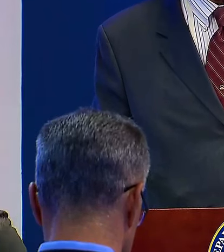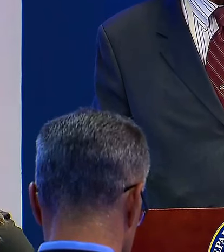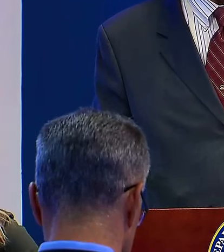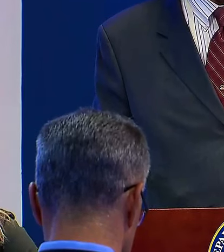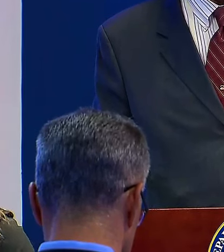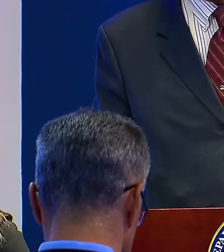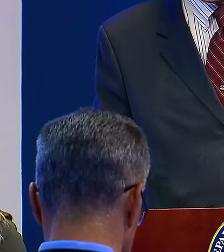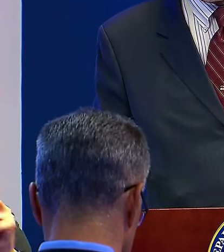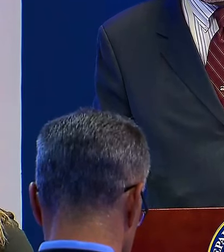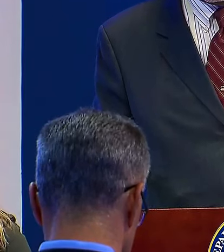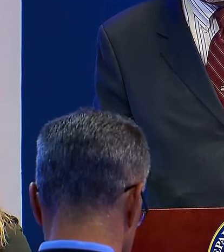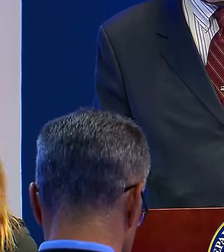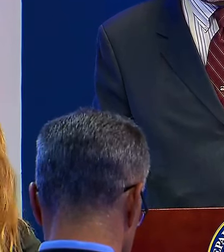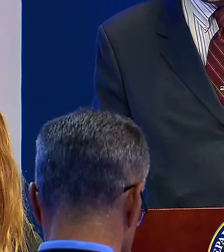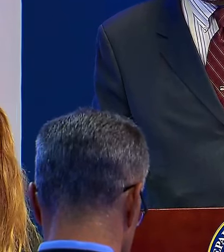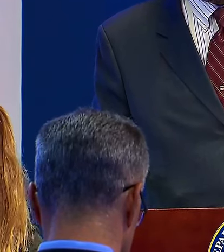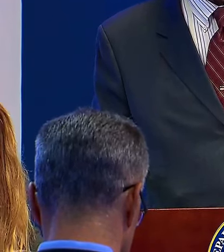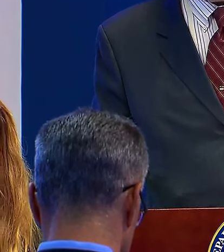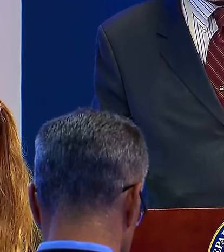so valiantly